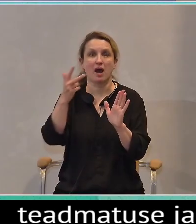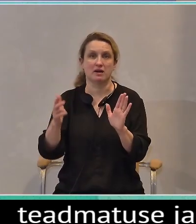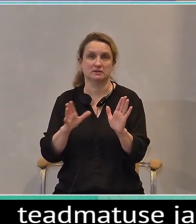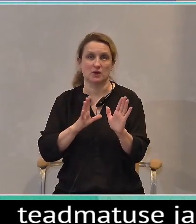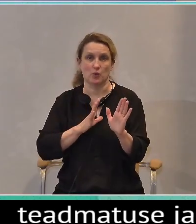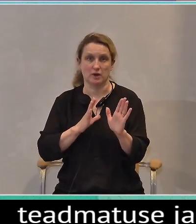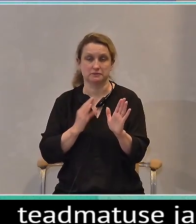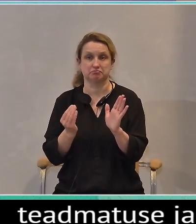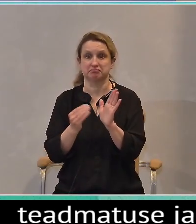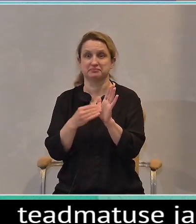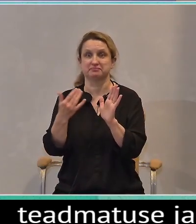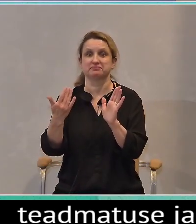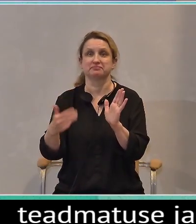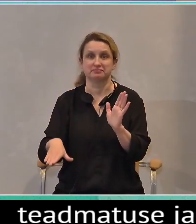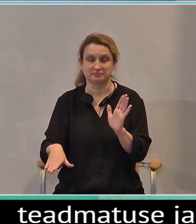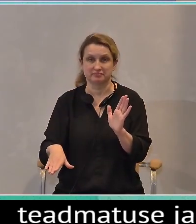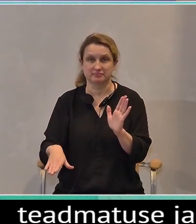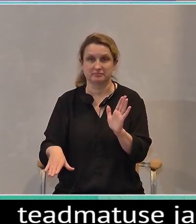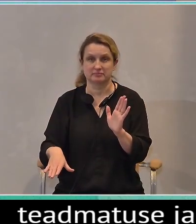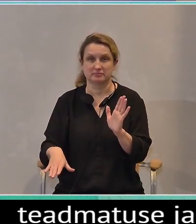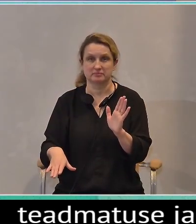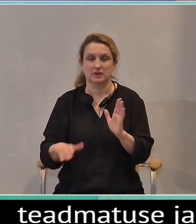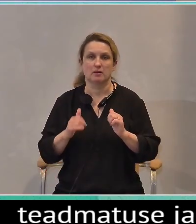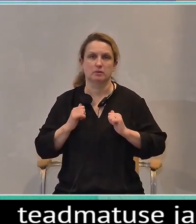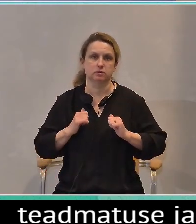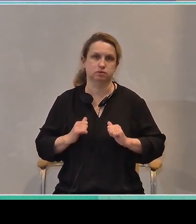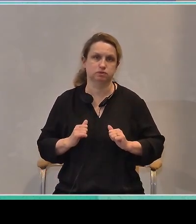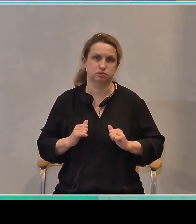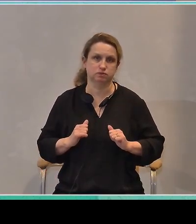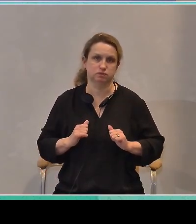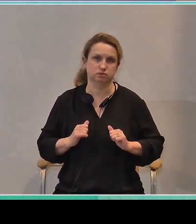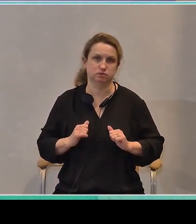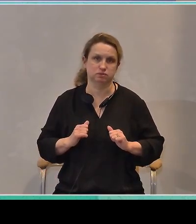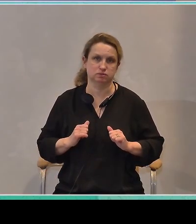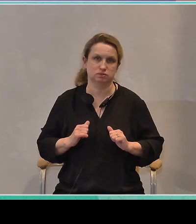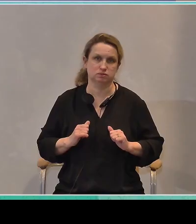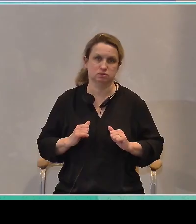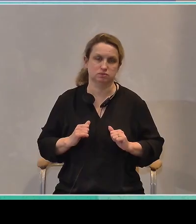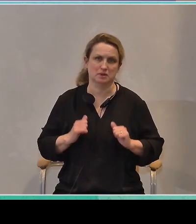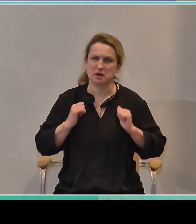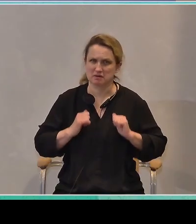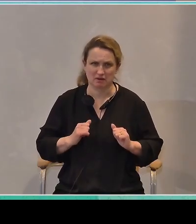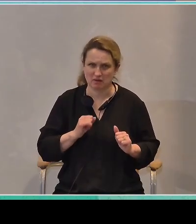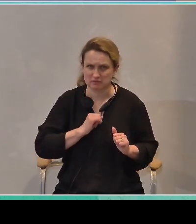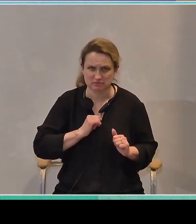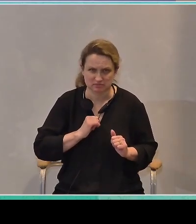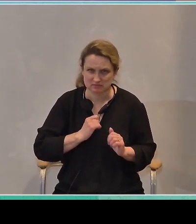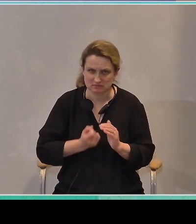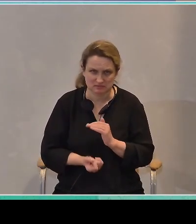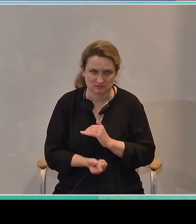moment we got the diagnosis, when Franka was 3, we felt peace. Selle tõttu, et